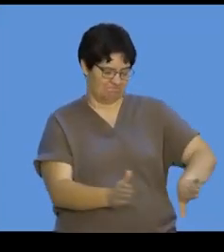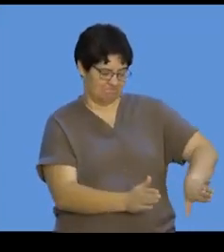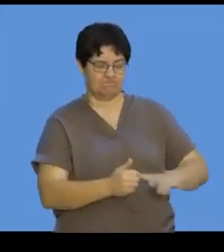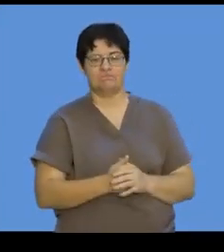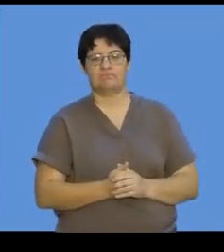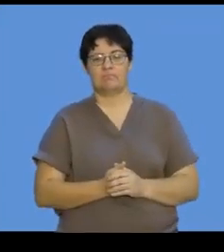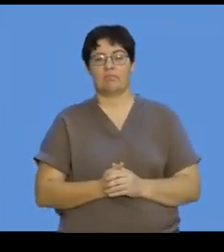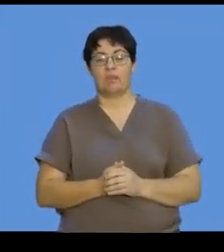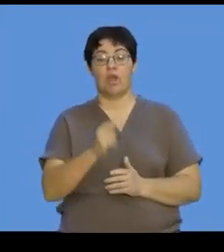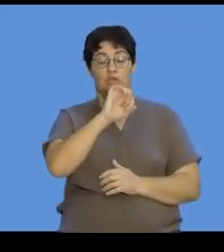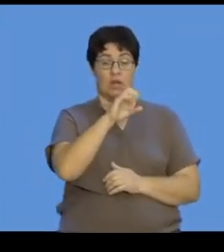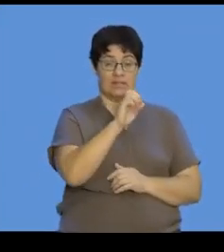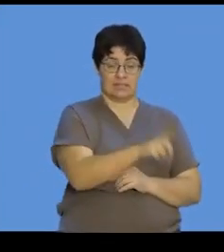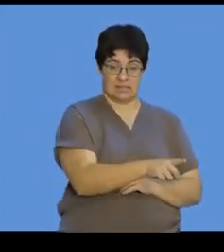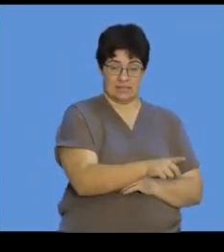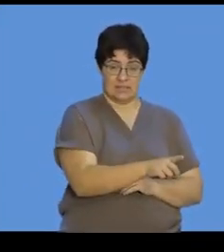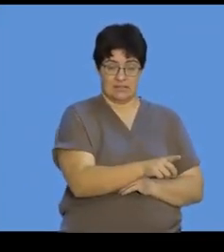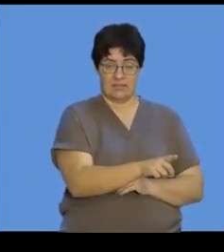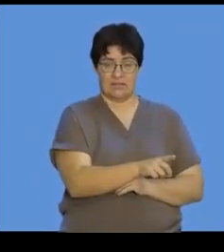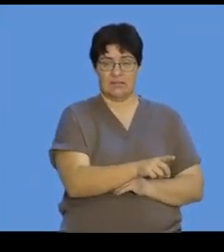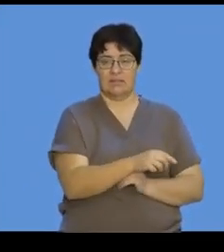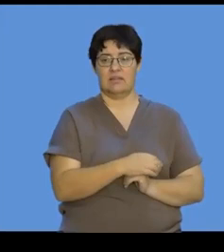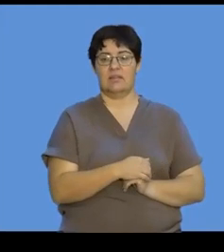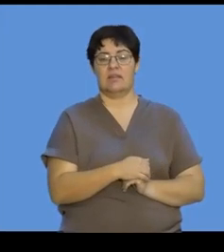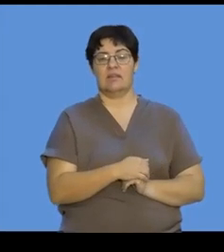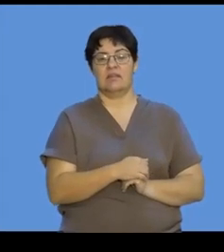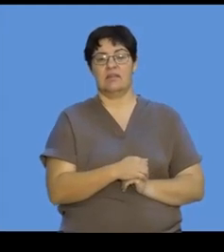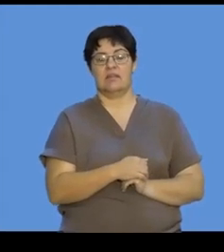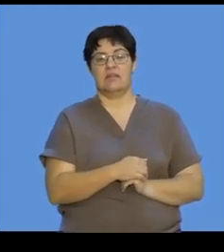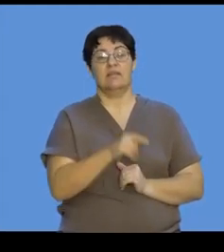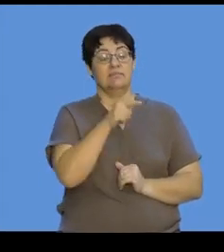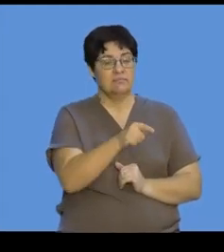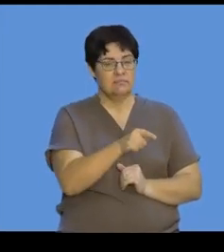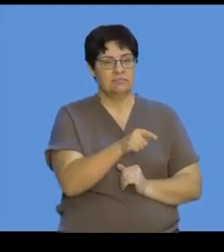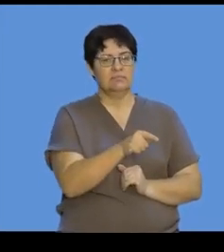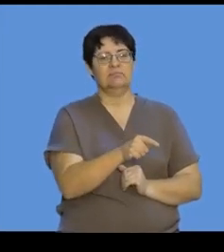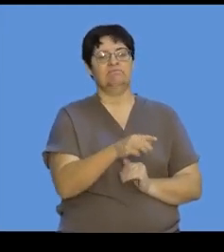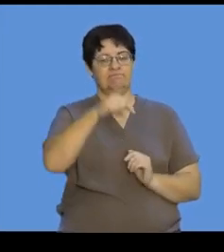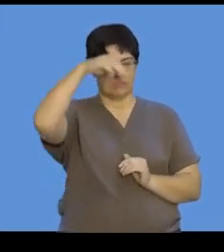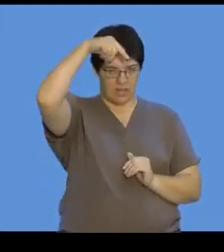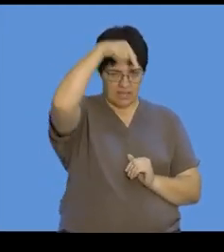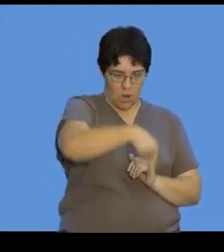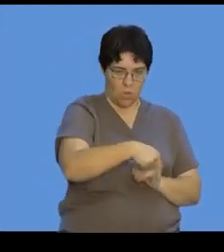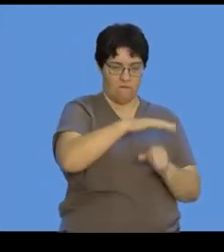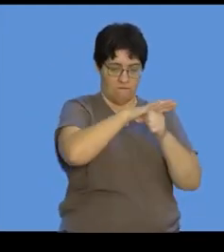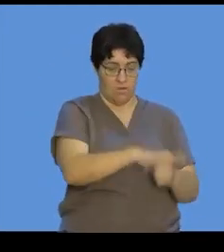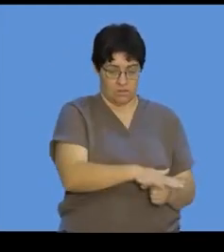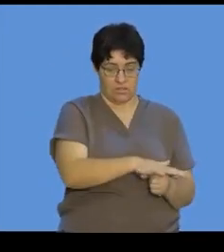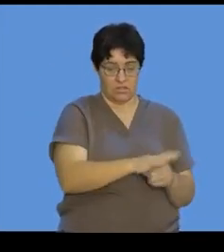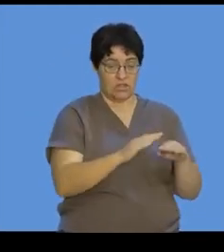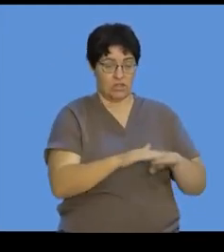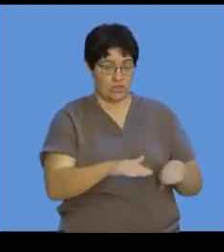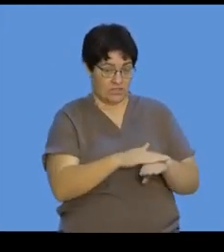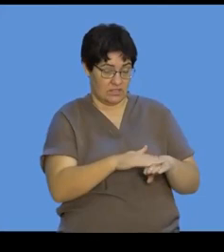in solids, to be precise, a solid exerts a downward force on a surface on